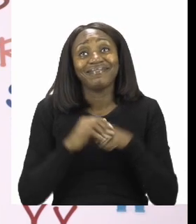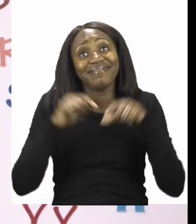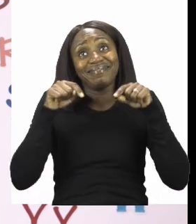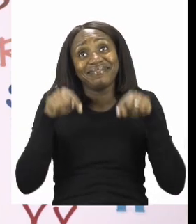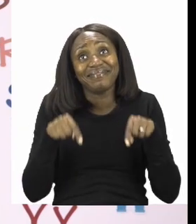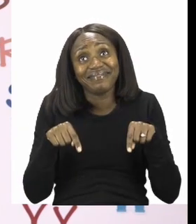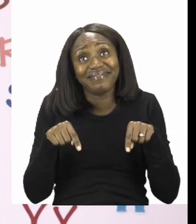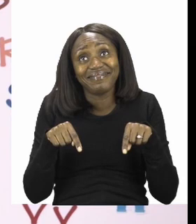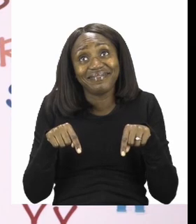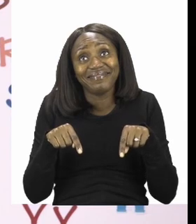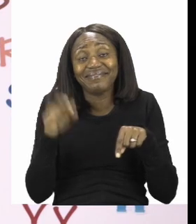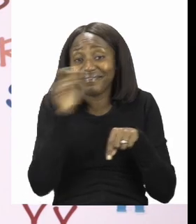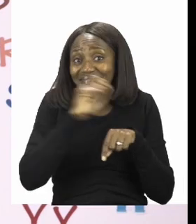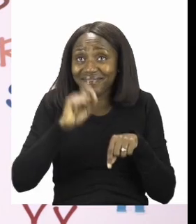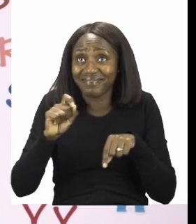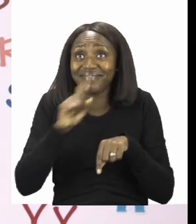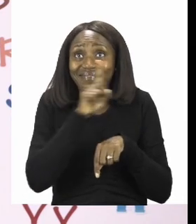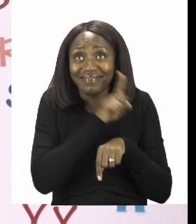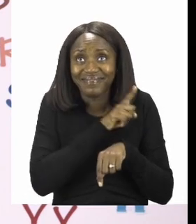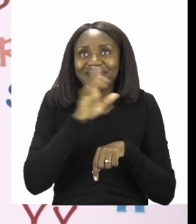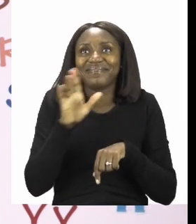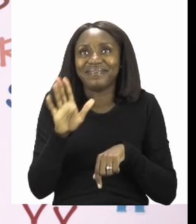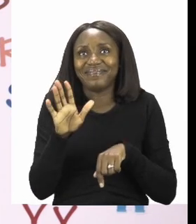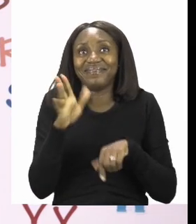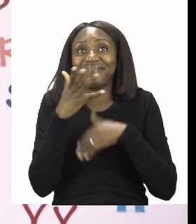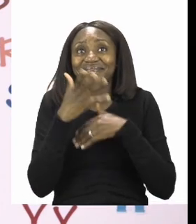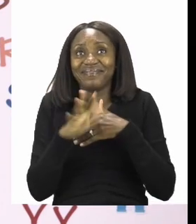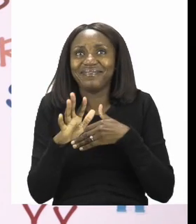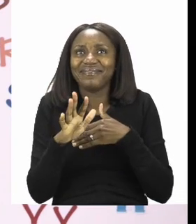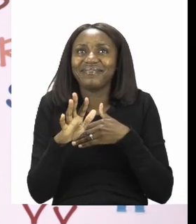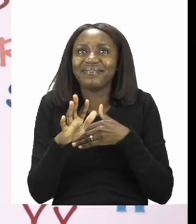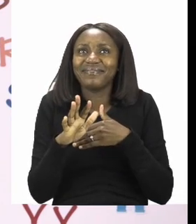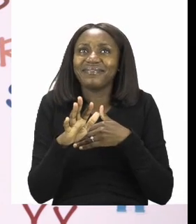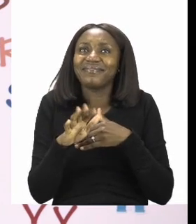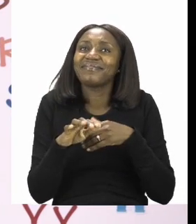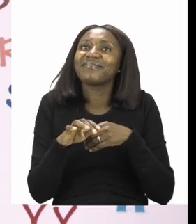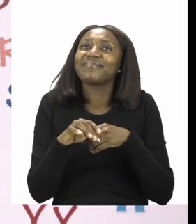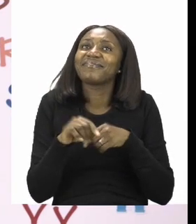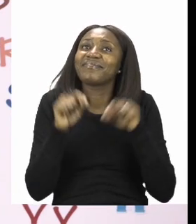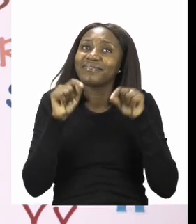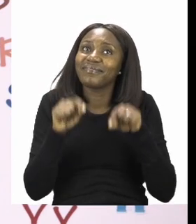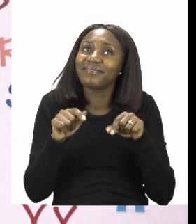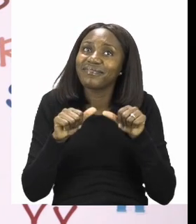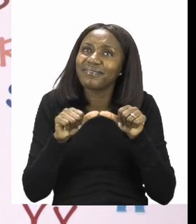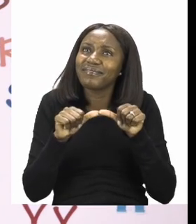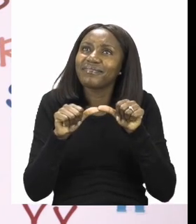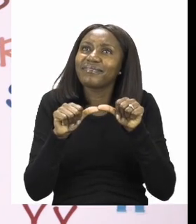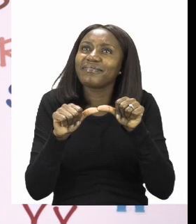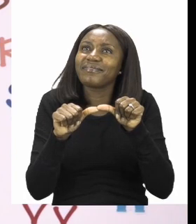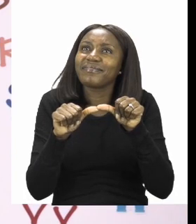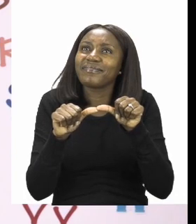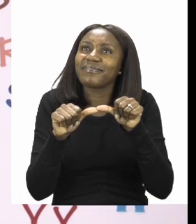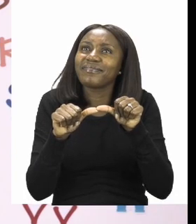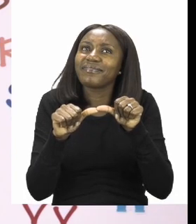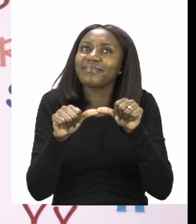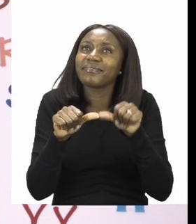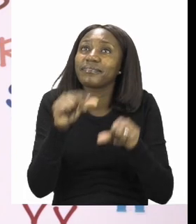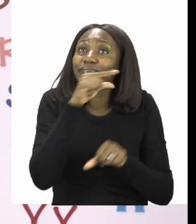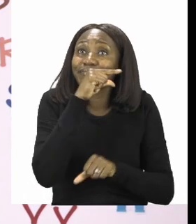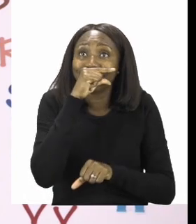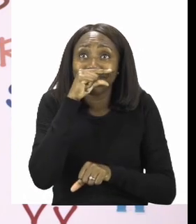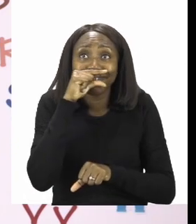have written the number 15. If we're going to continue, we're now going to write